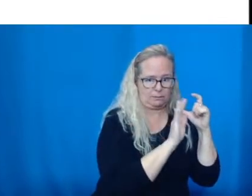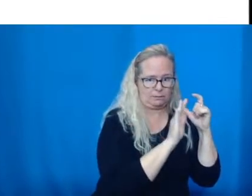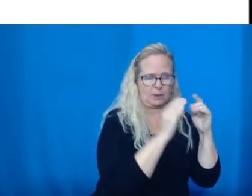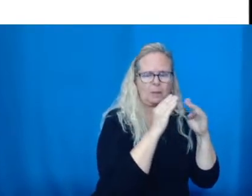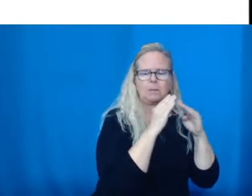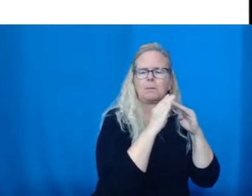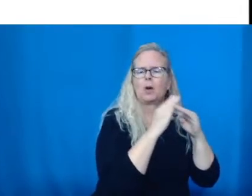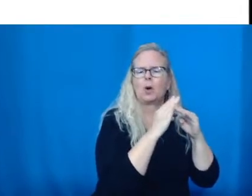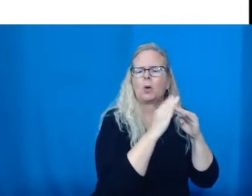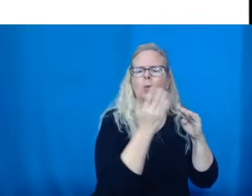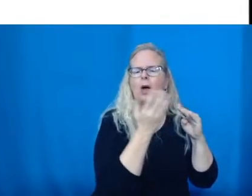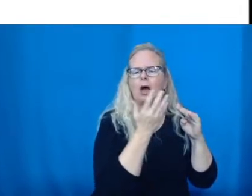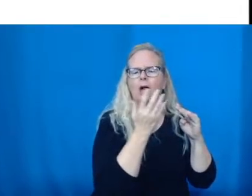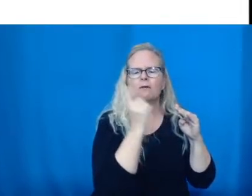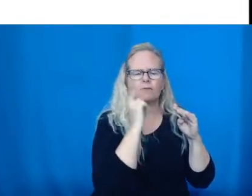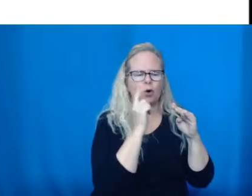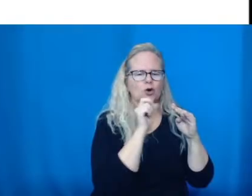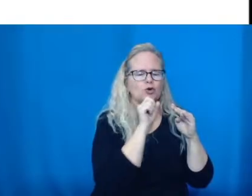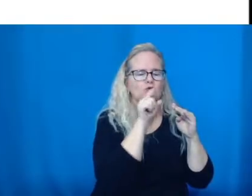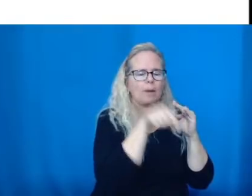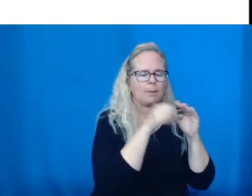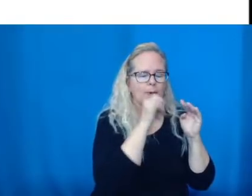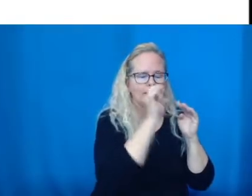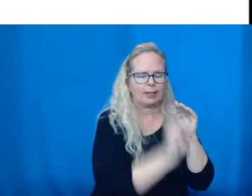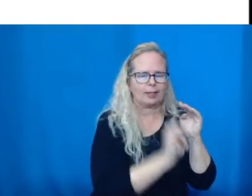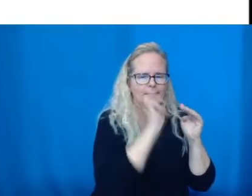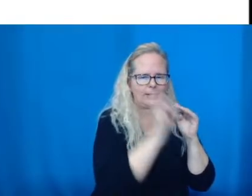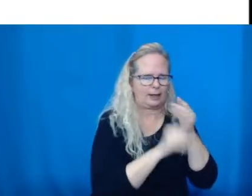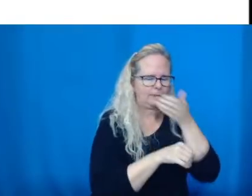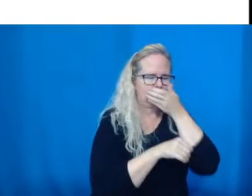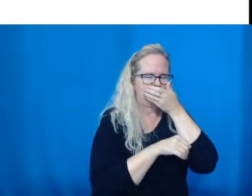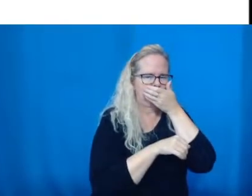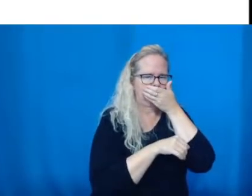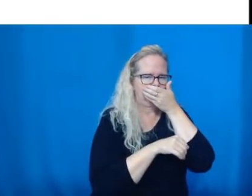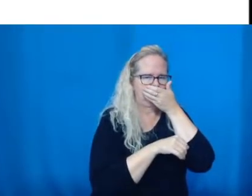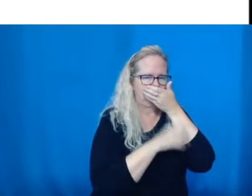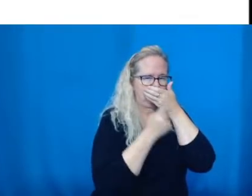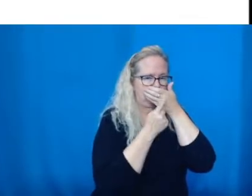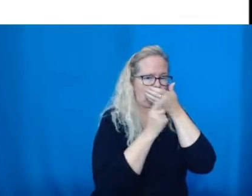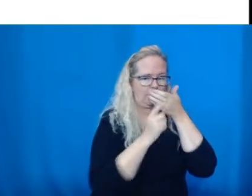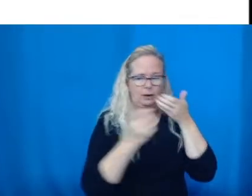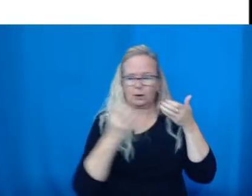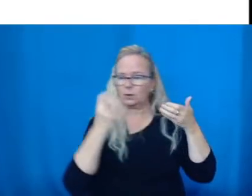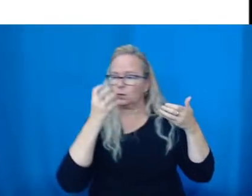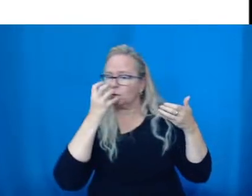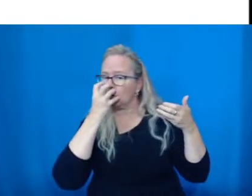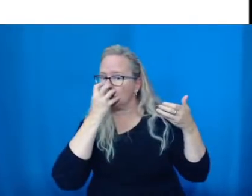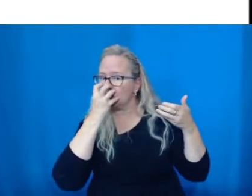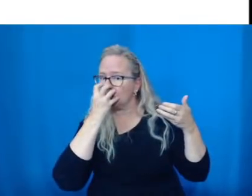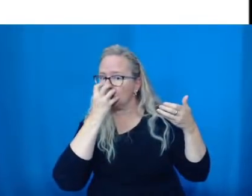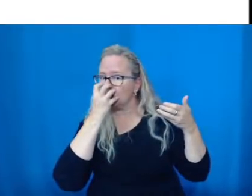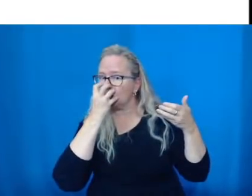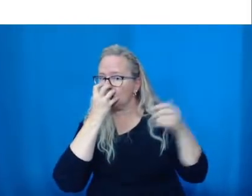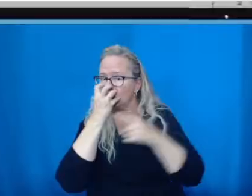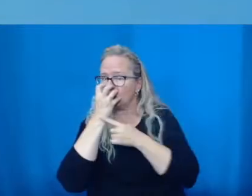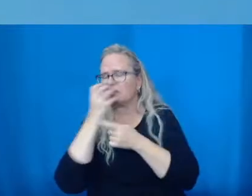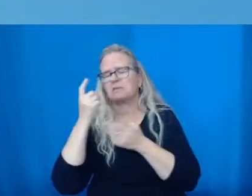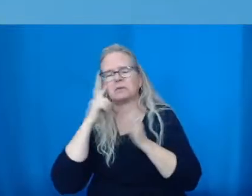N95s. So I do have respirators here that I will,